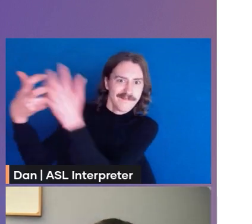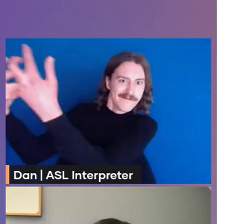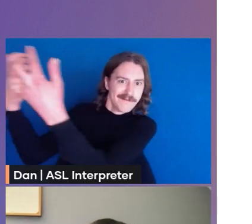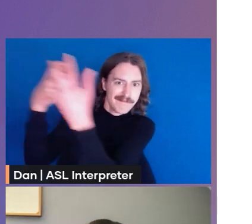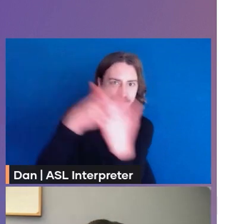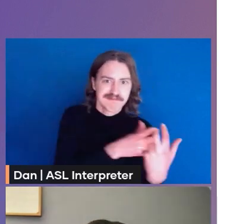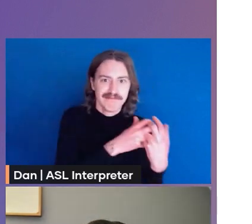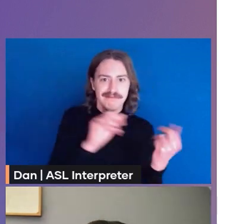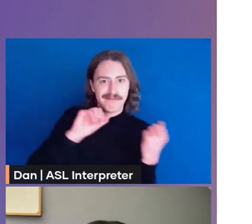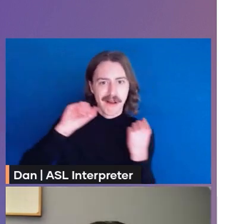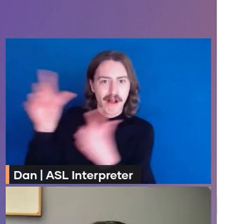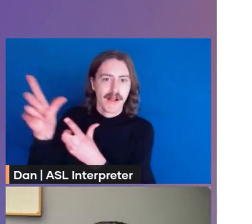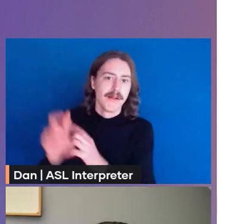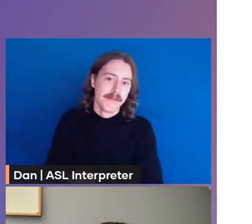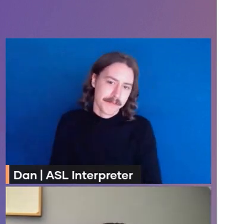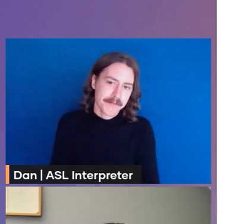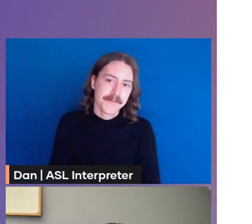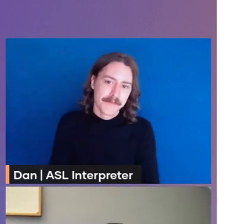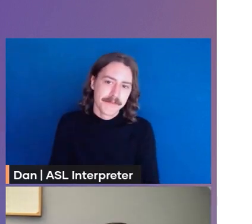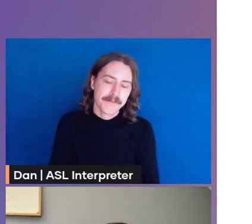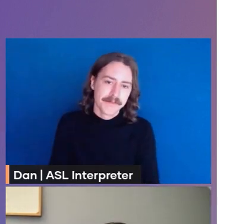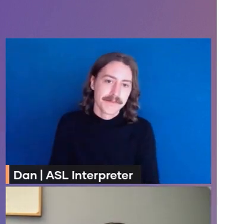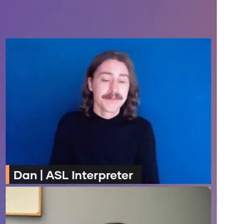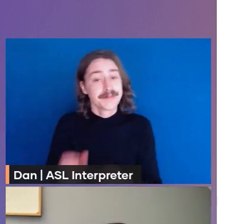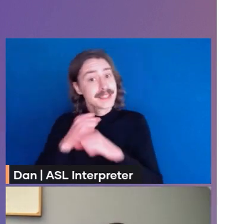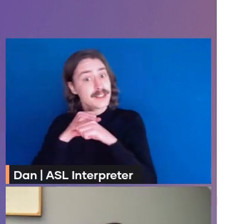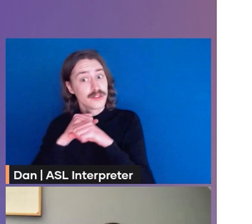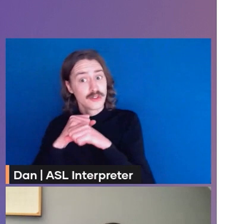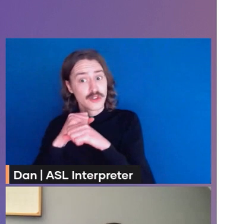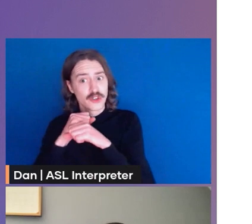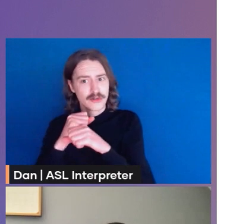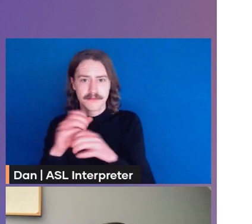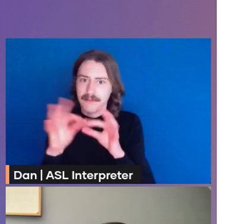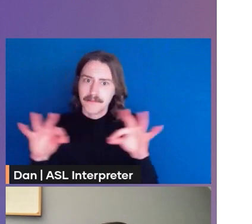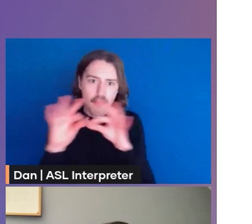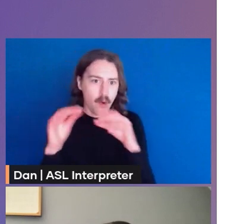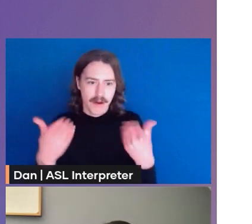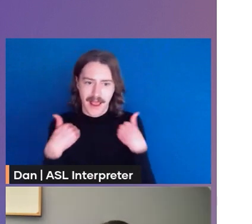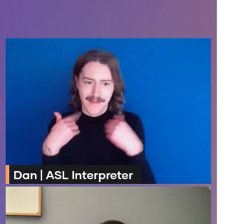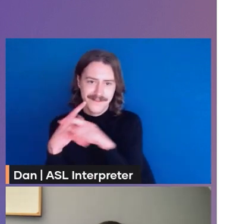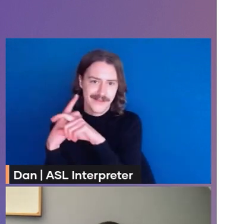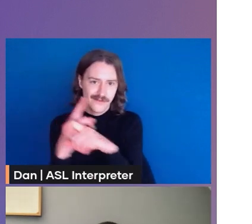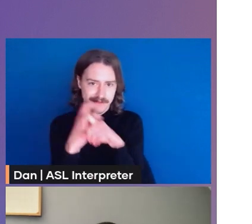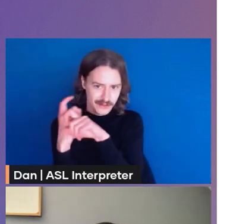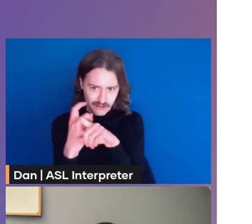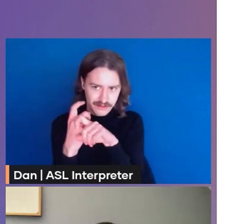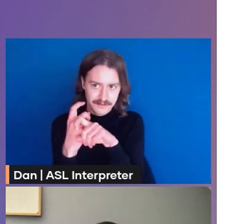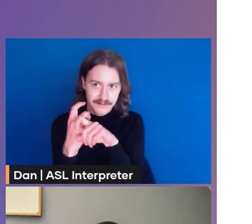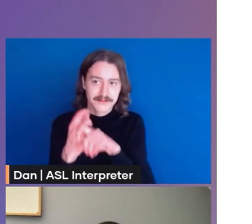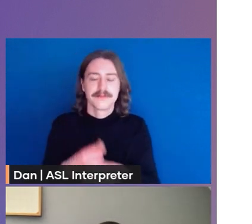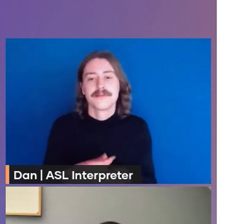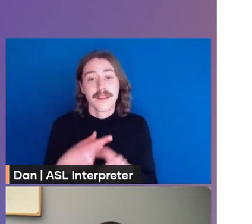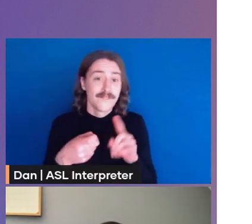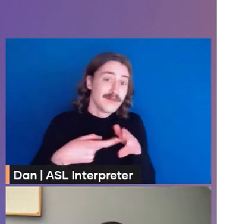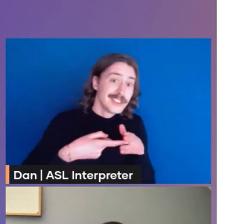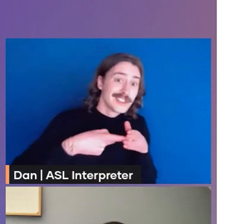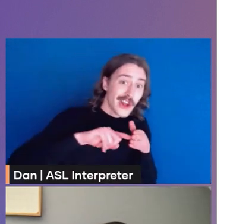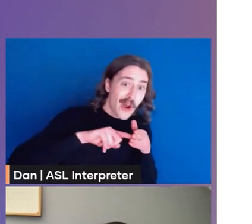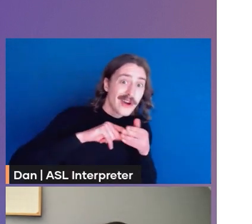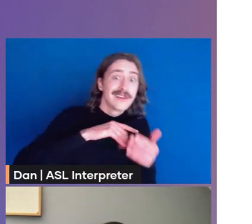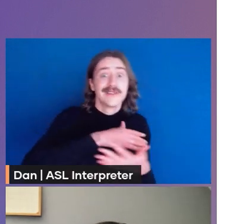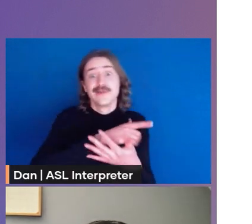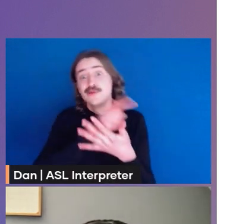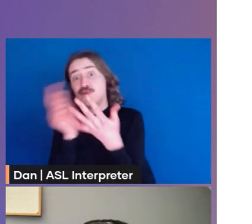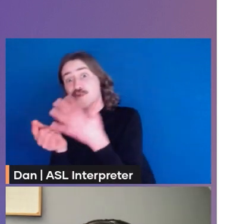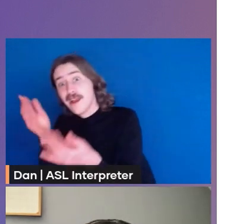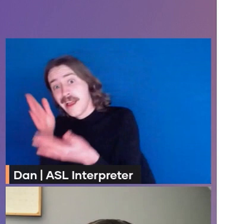it to be secure. We want to make sure everything's encrypted. We want to make sure our data is safe from start to end. And we want to avoid having breaches